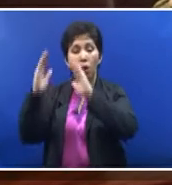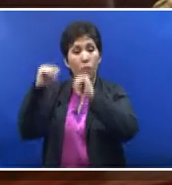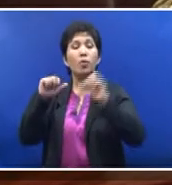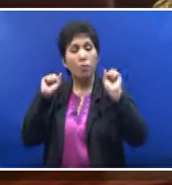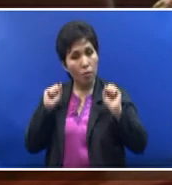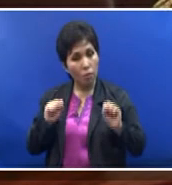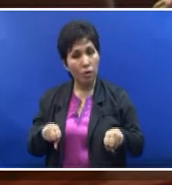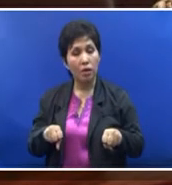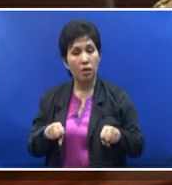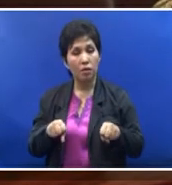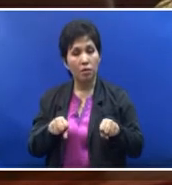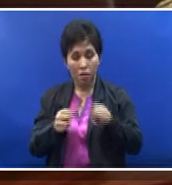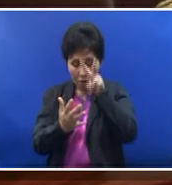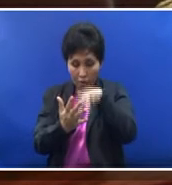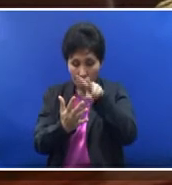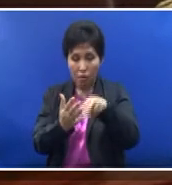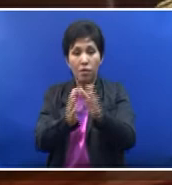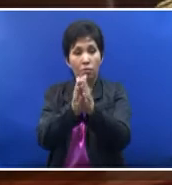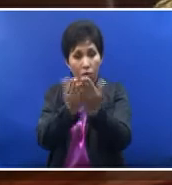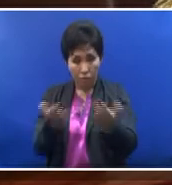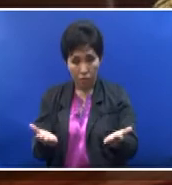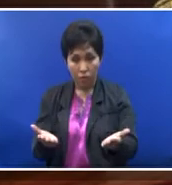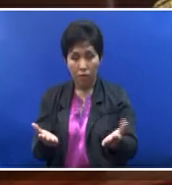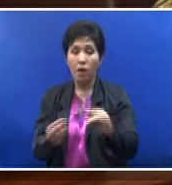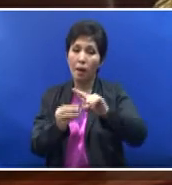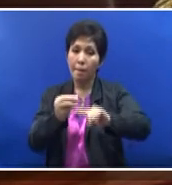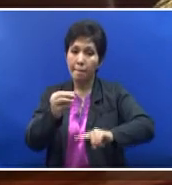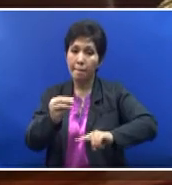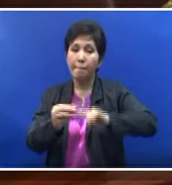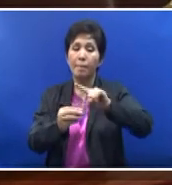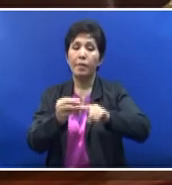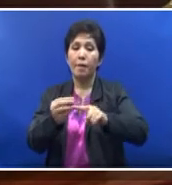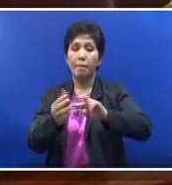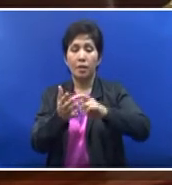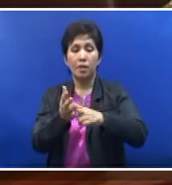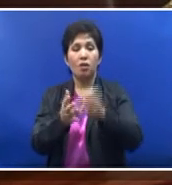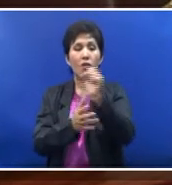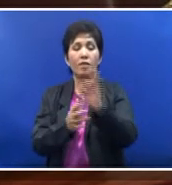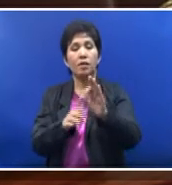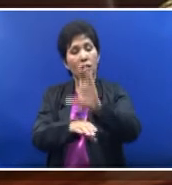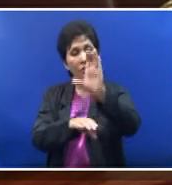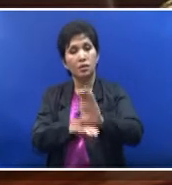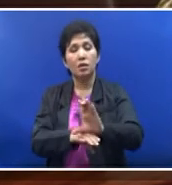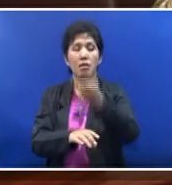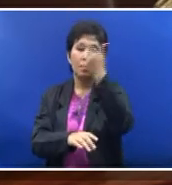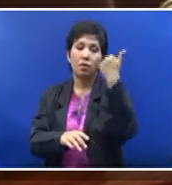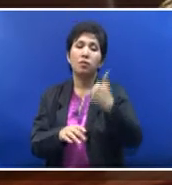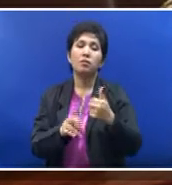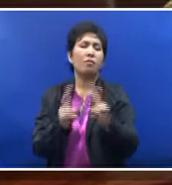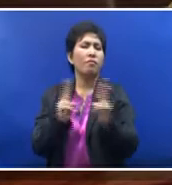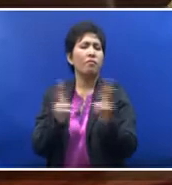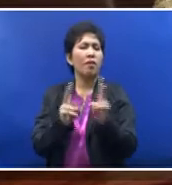can go through the details in the course module, okay, about the meanings of culture, because it has a very